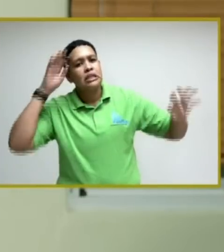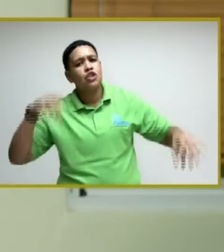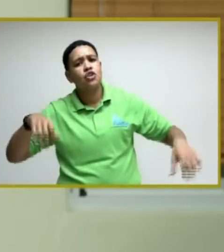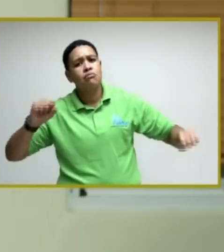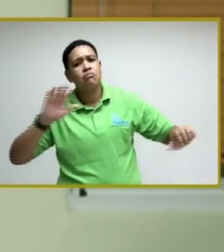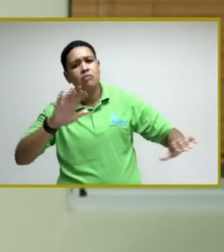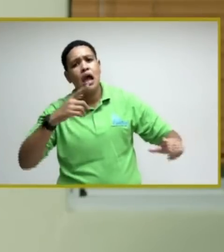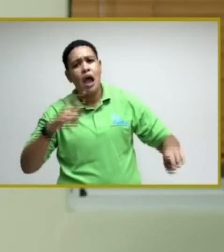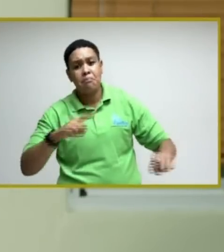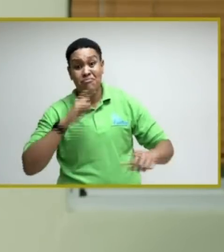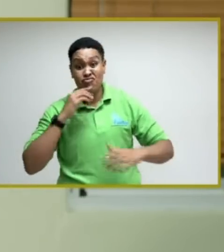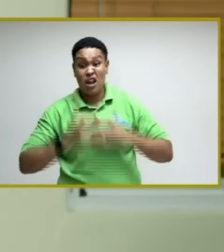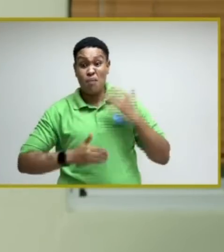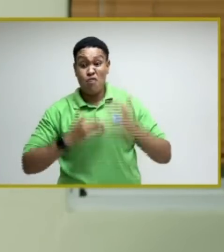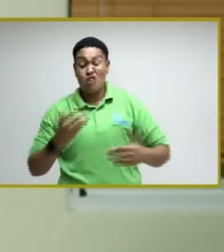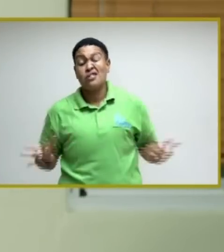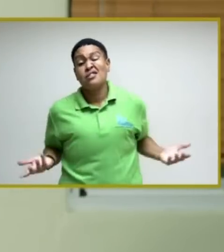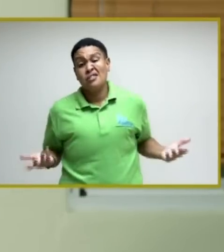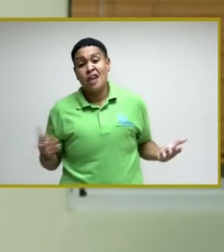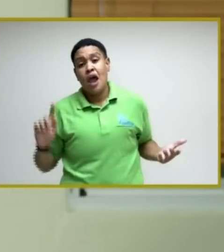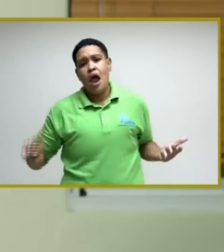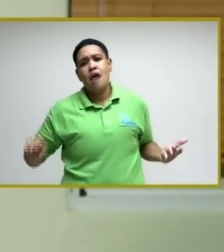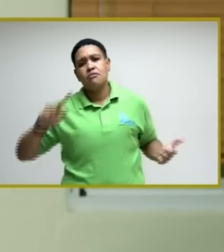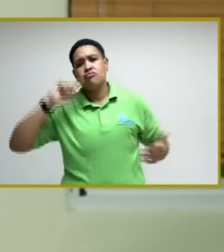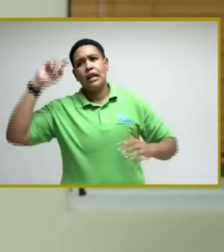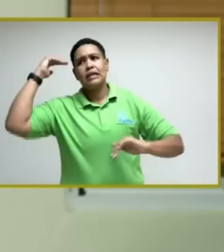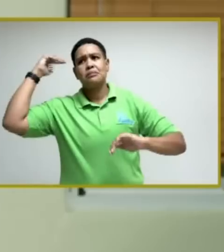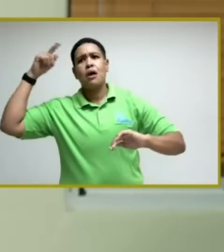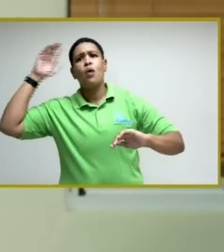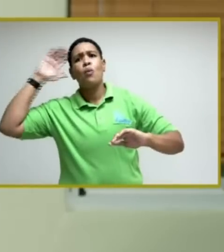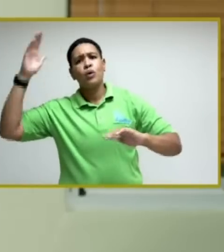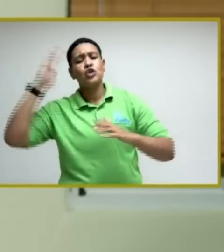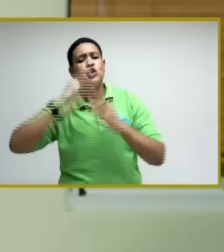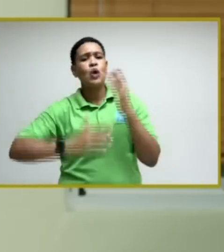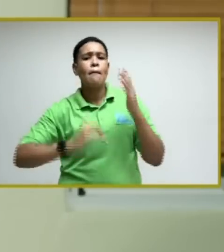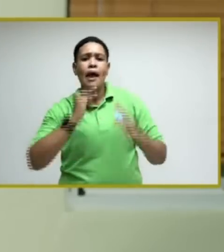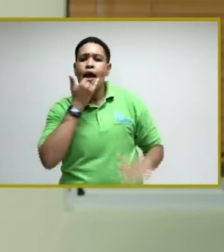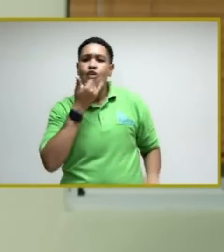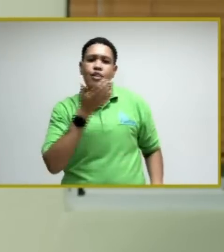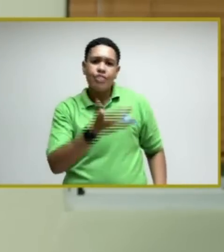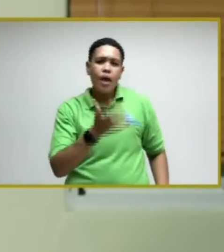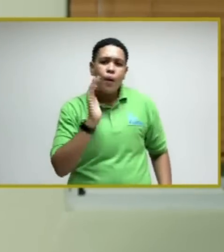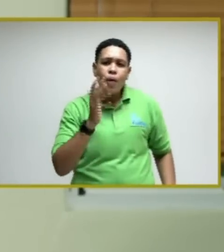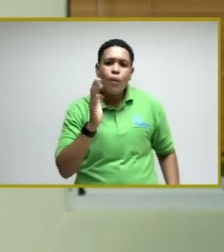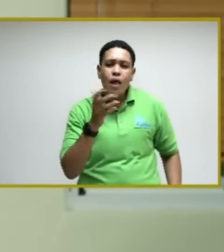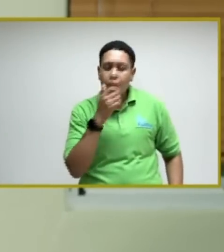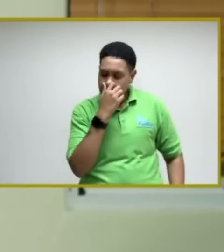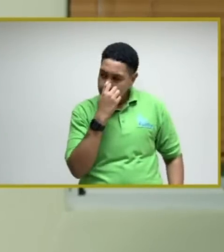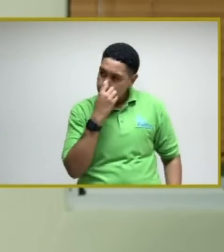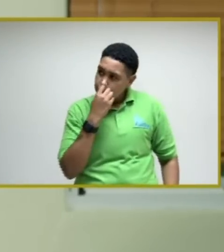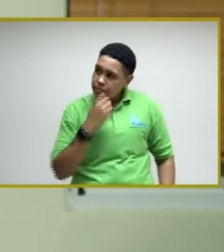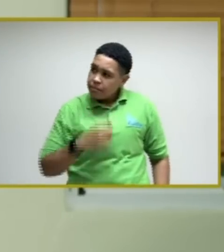is a process, and you have to expect that there will be some margin of error. Yeah.